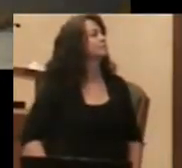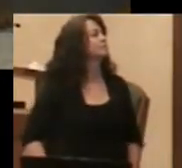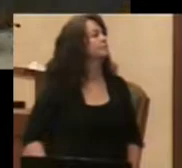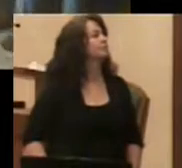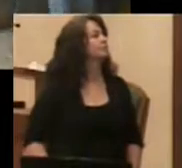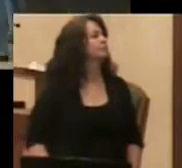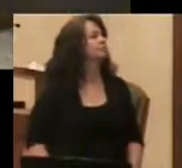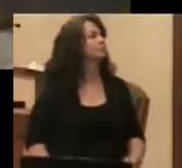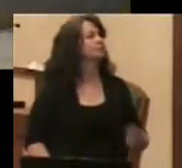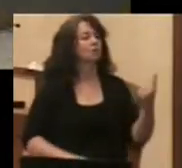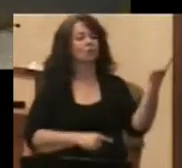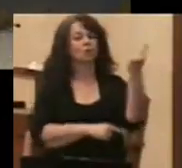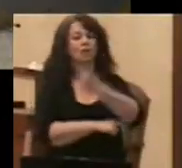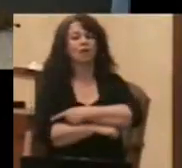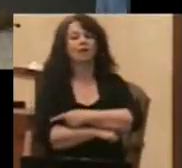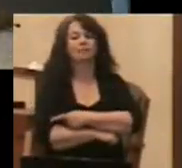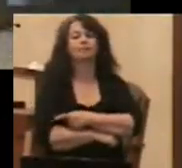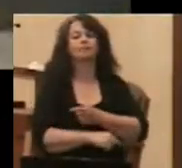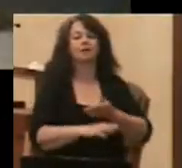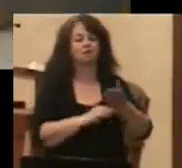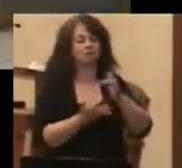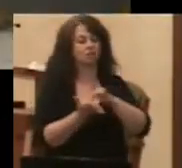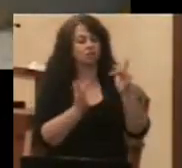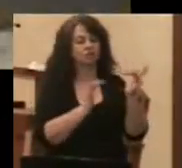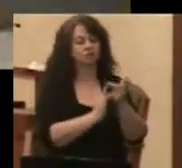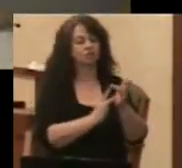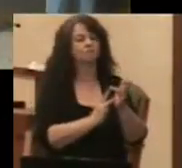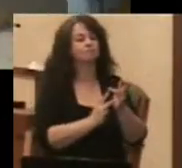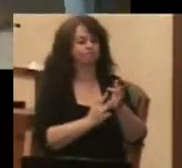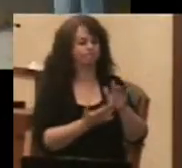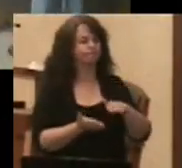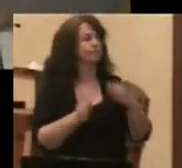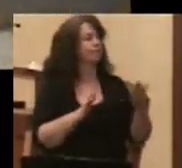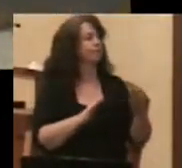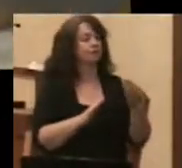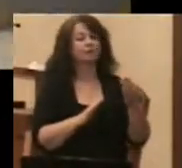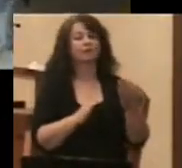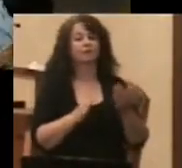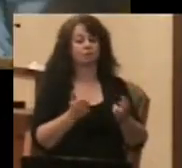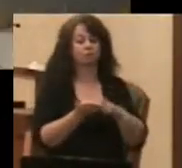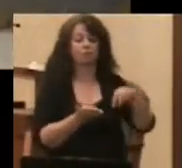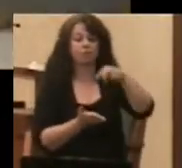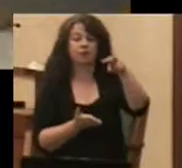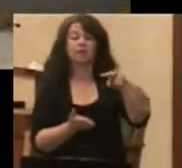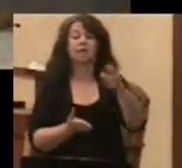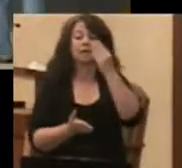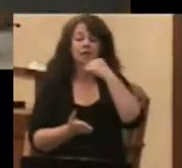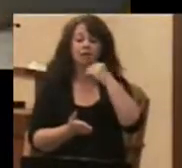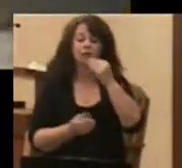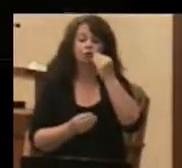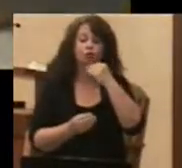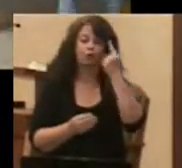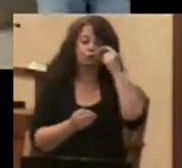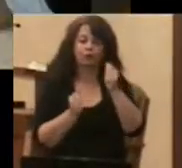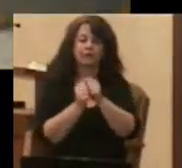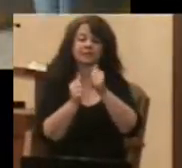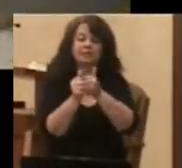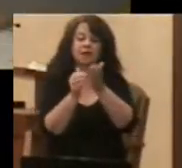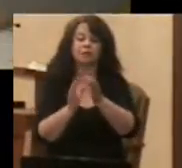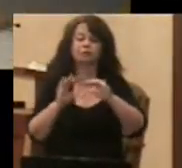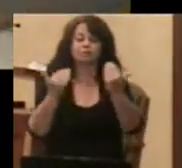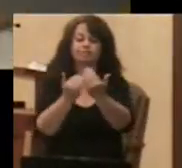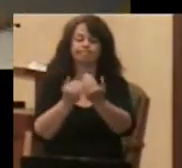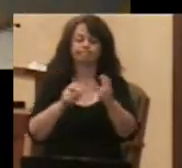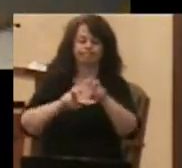One day after his resurrection, while Jesus was eating a meal with his disciples, he told them that they would soon be